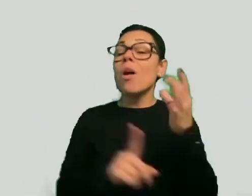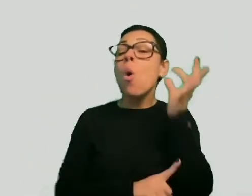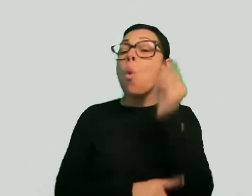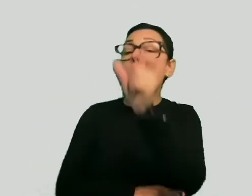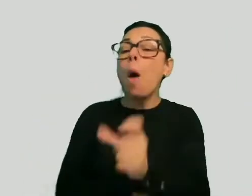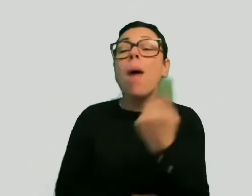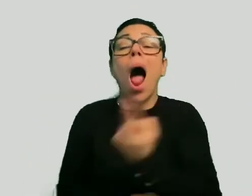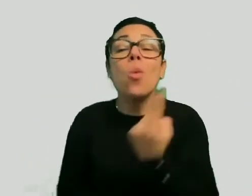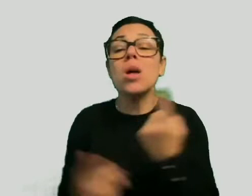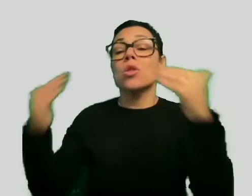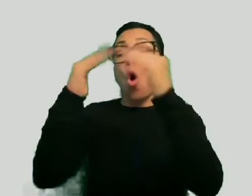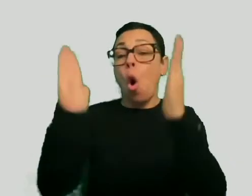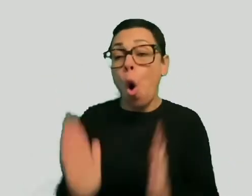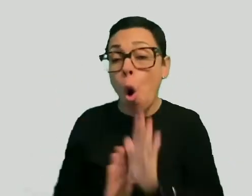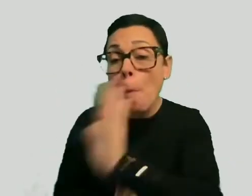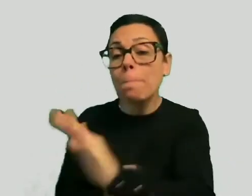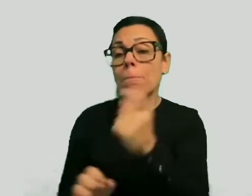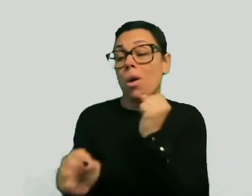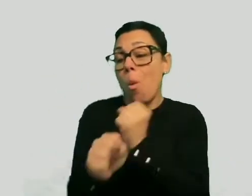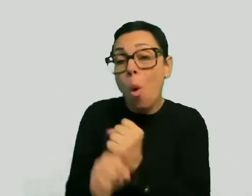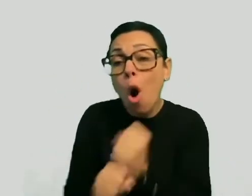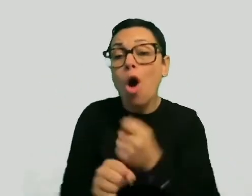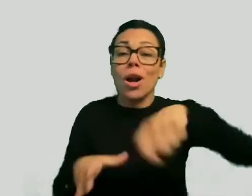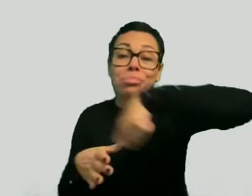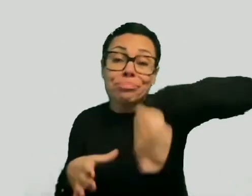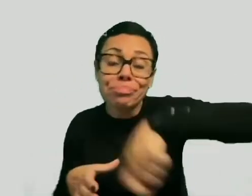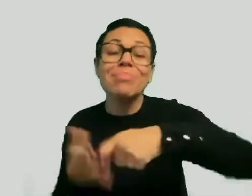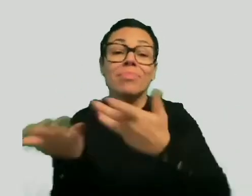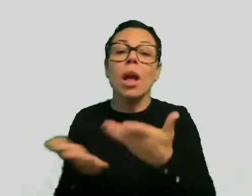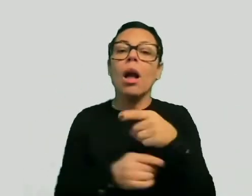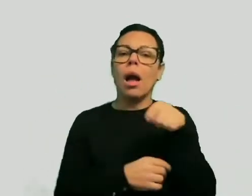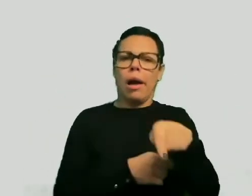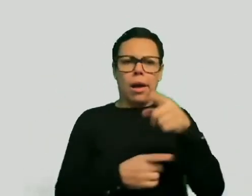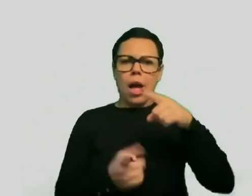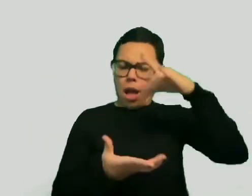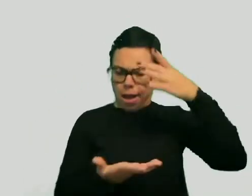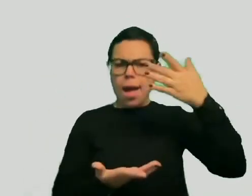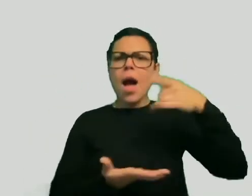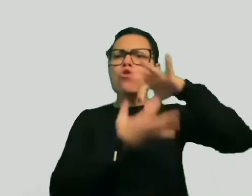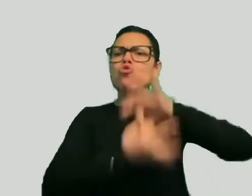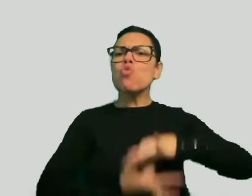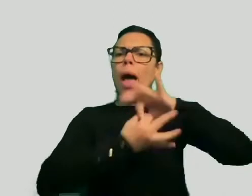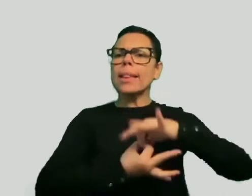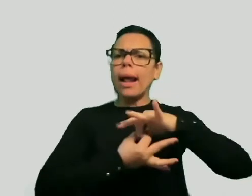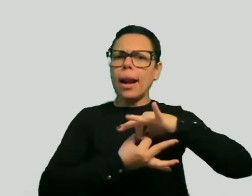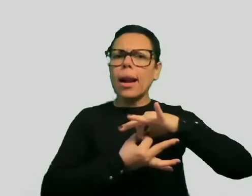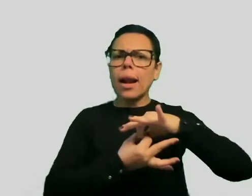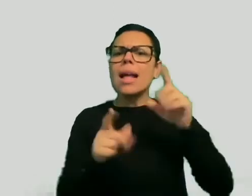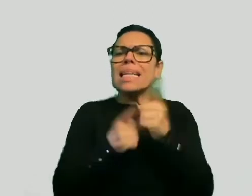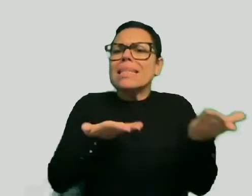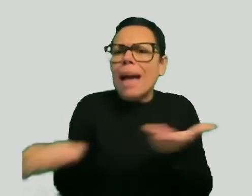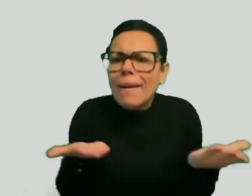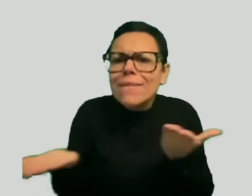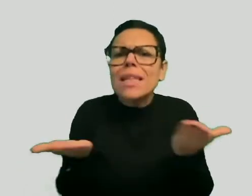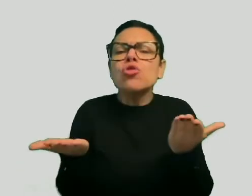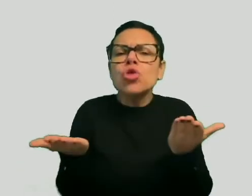GRPP can help achieve gender balance of the service providers of teams.